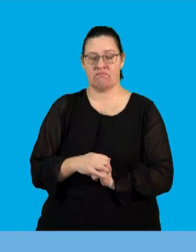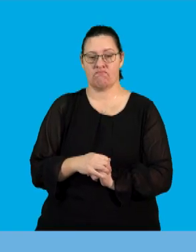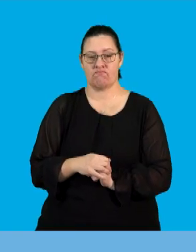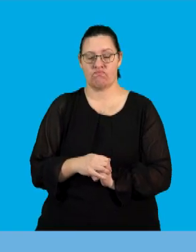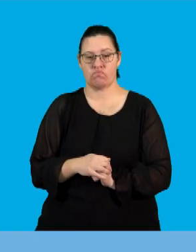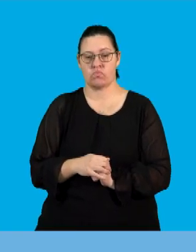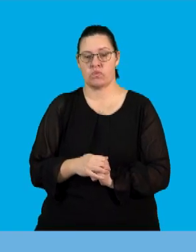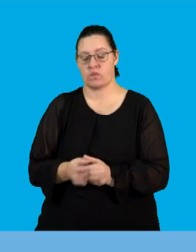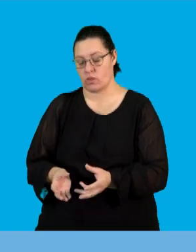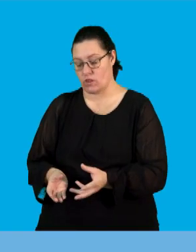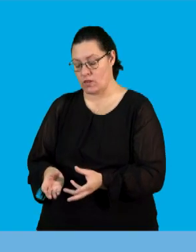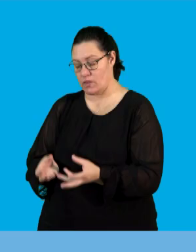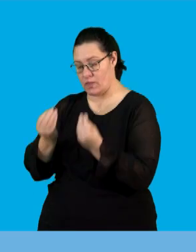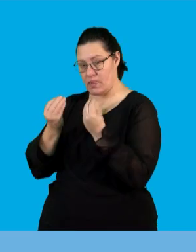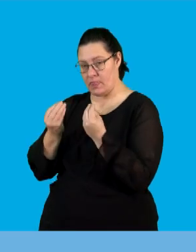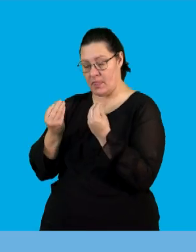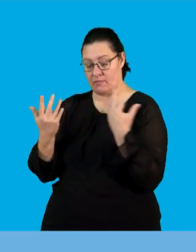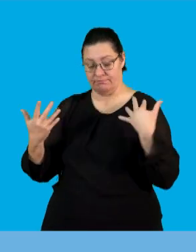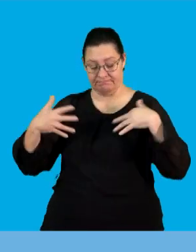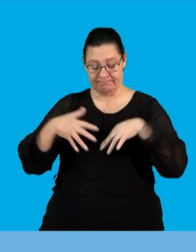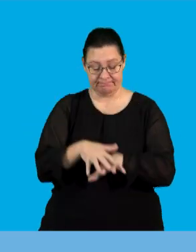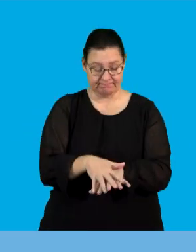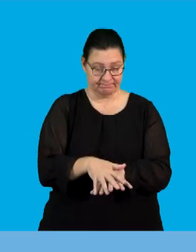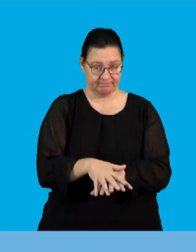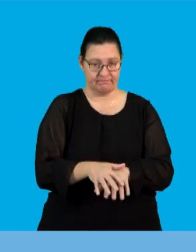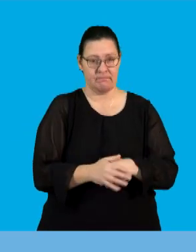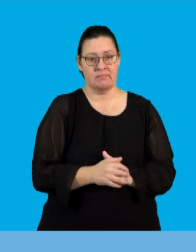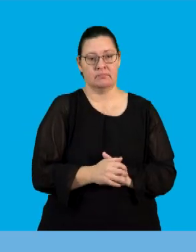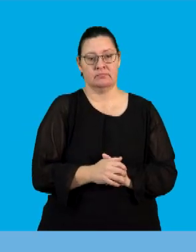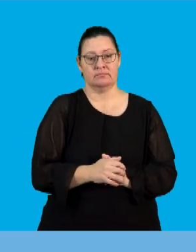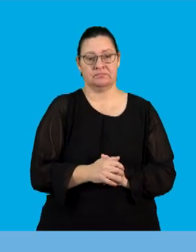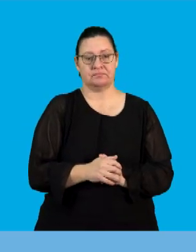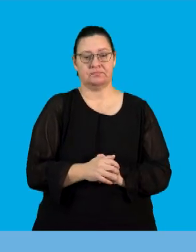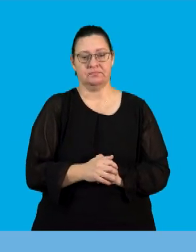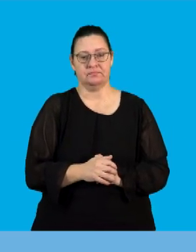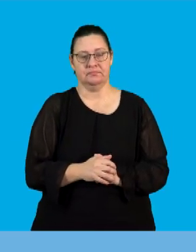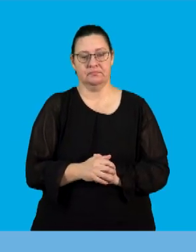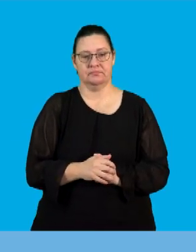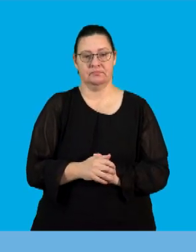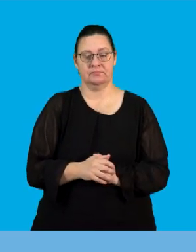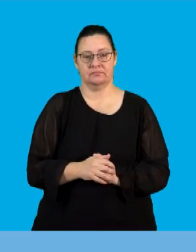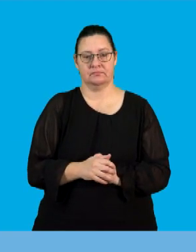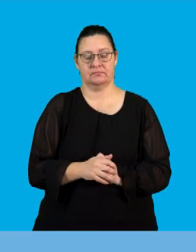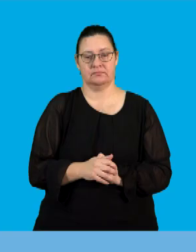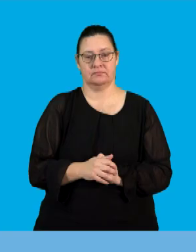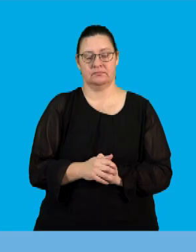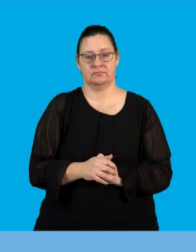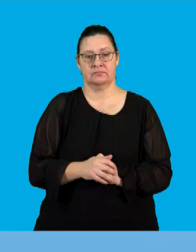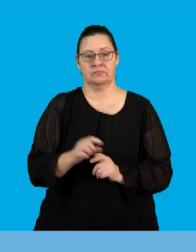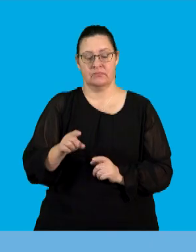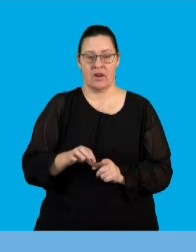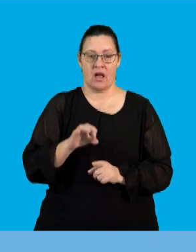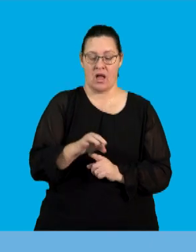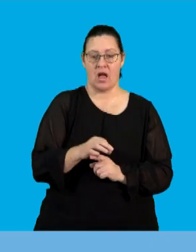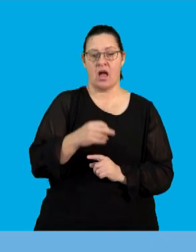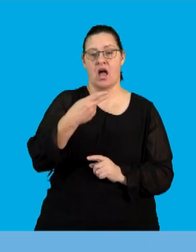oxide. What is going to be the product? So hydrochloric acid is as an acid is it will contribute to the hydrogen,